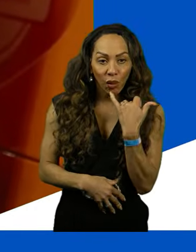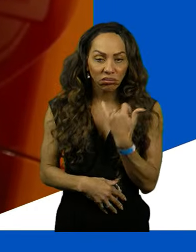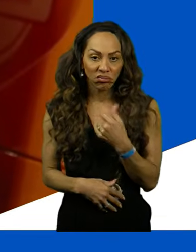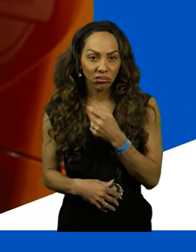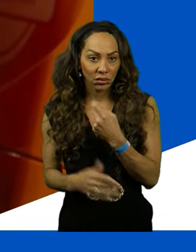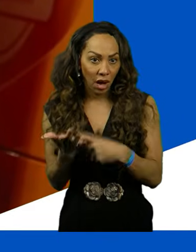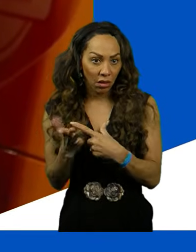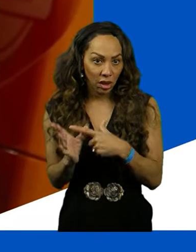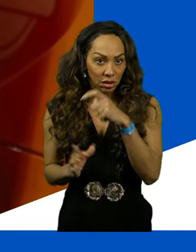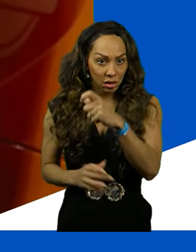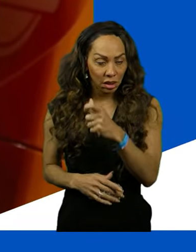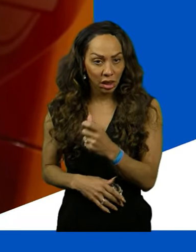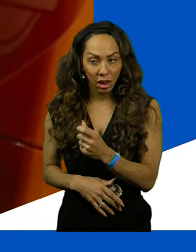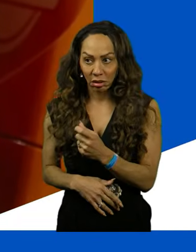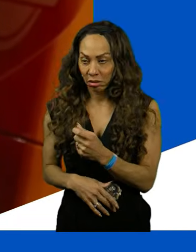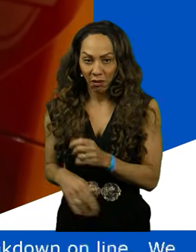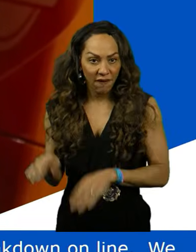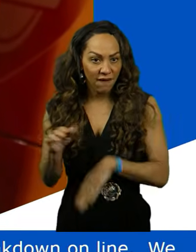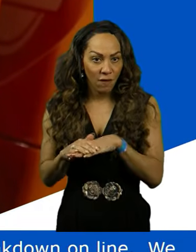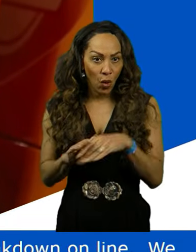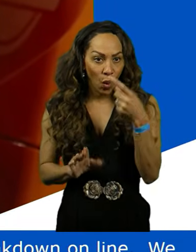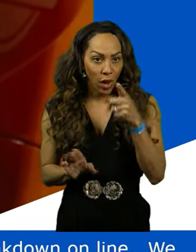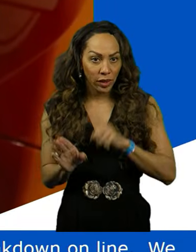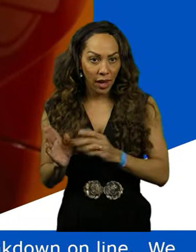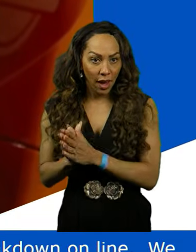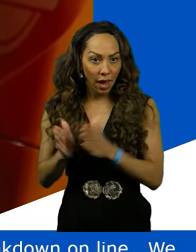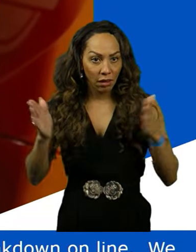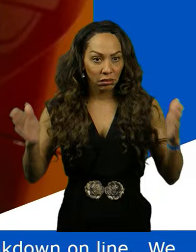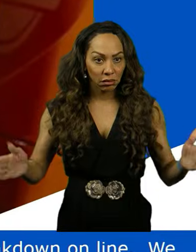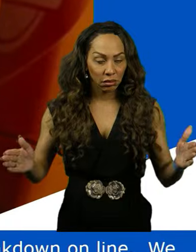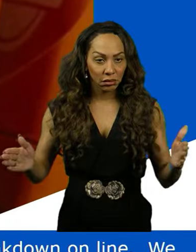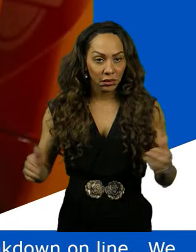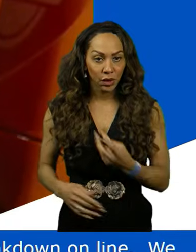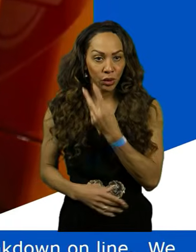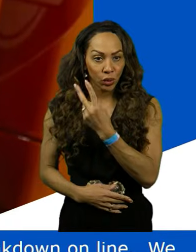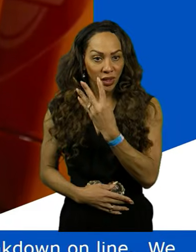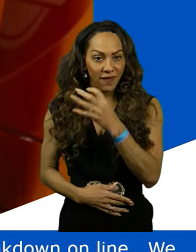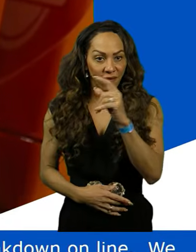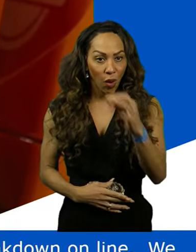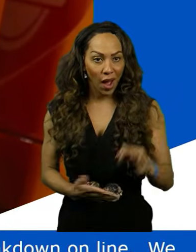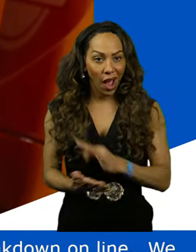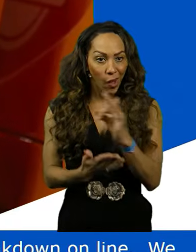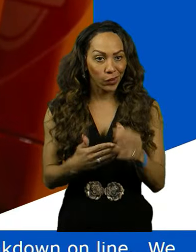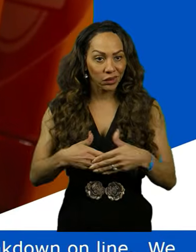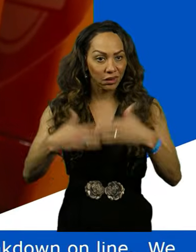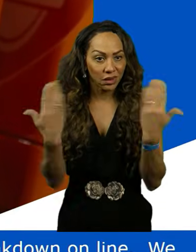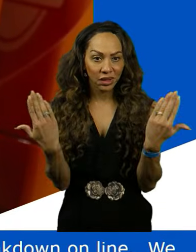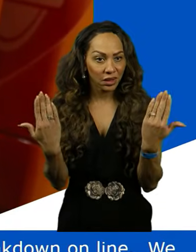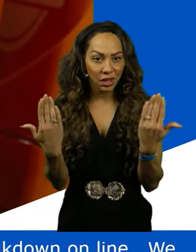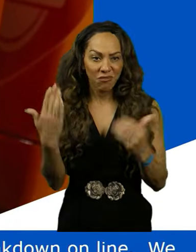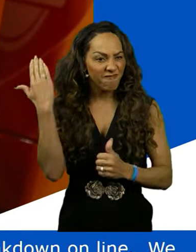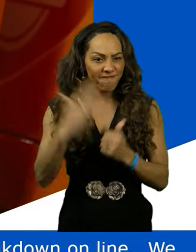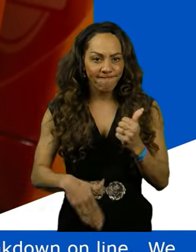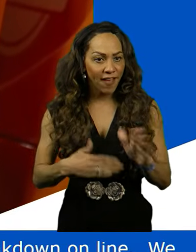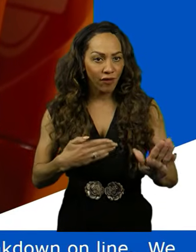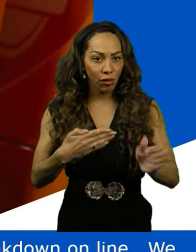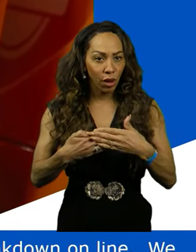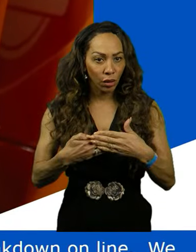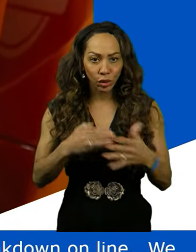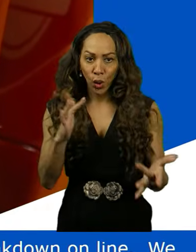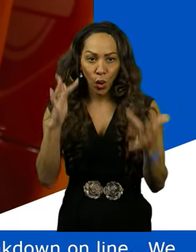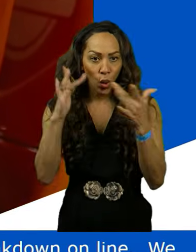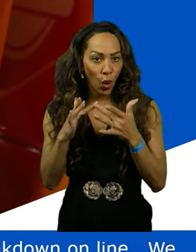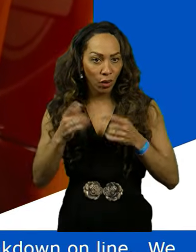hours a day, 365 days a year. We never close. That's what we're here for. Call us, contact us